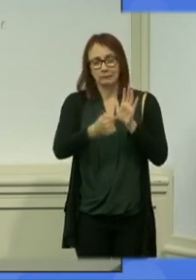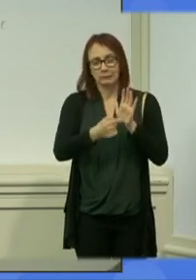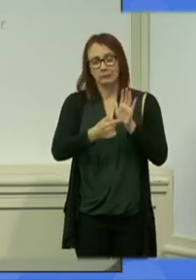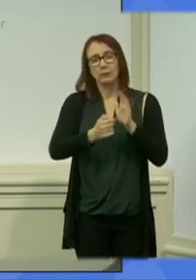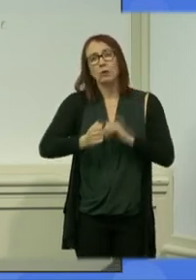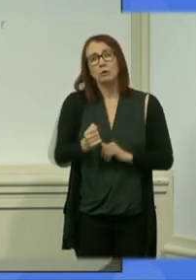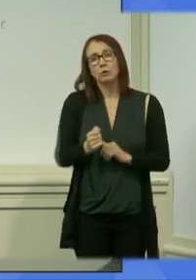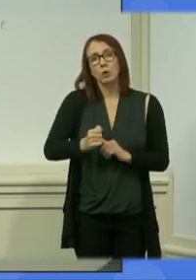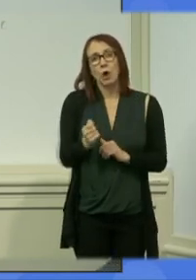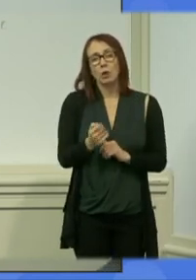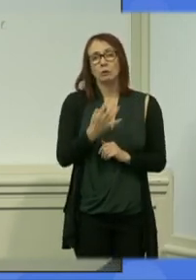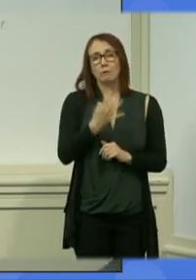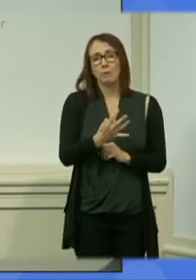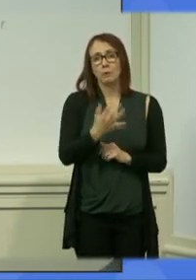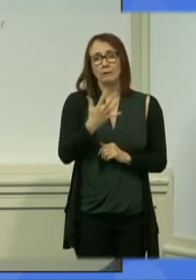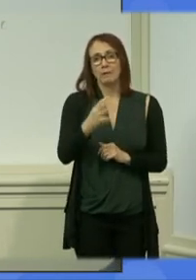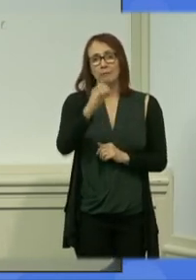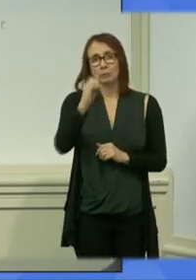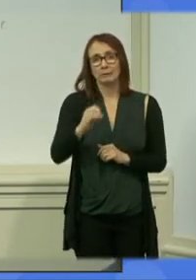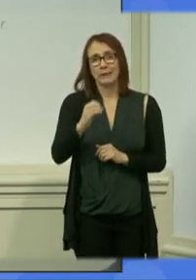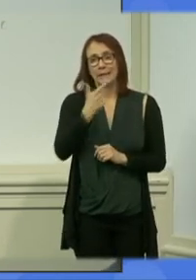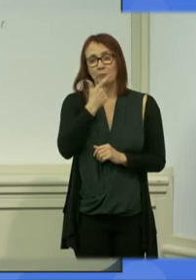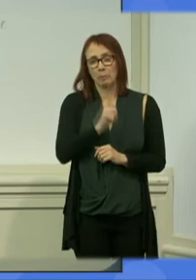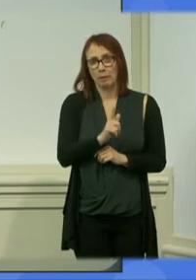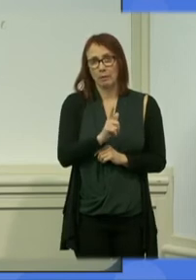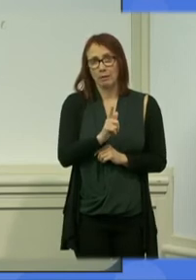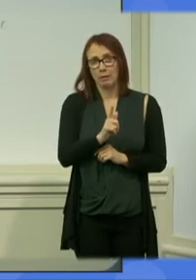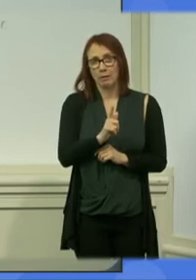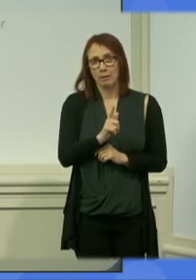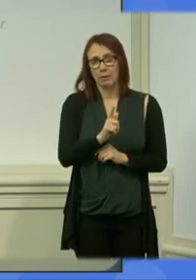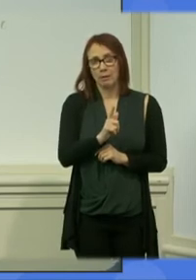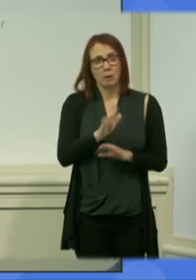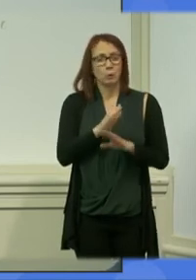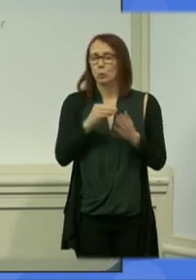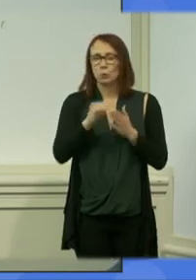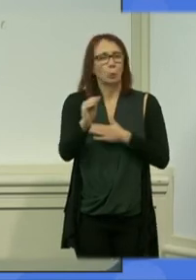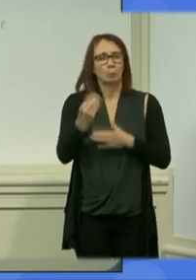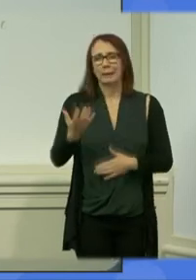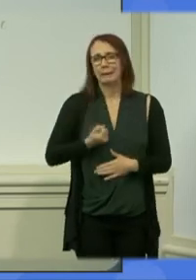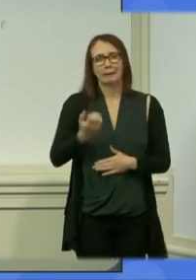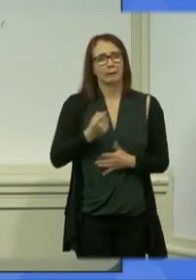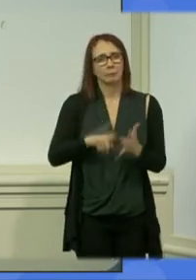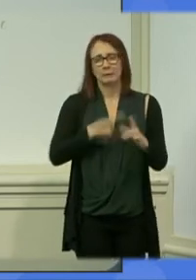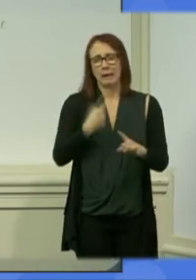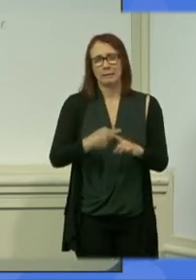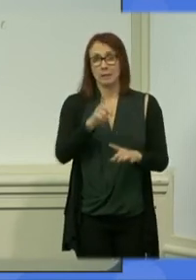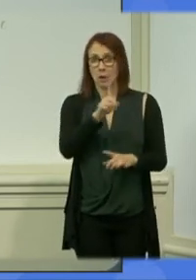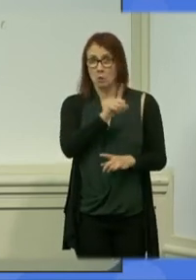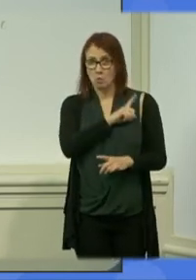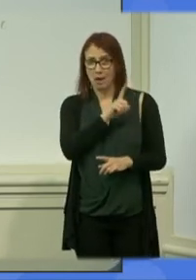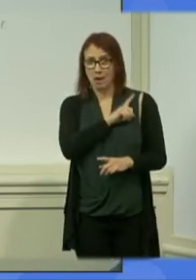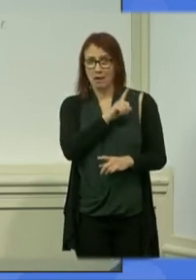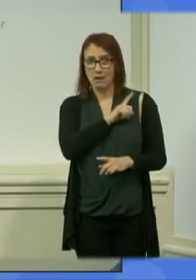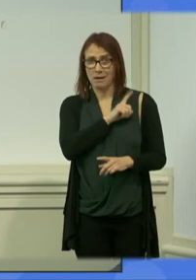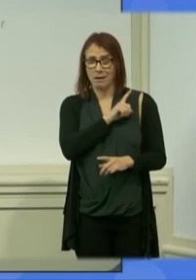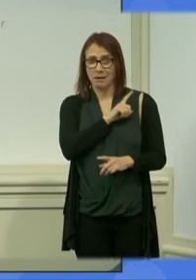Scotland, 45% of our population of adults do not pay any income tax. Why is that? It's